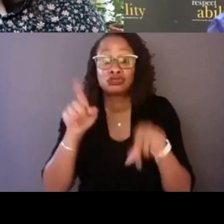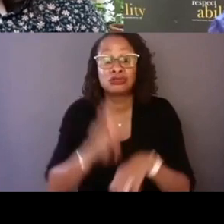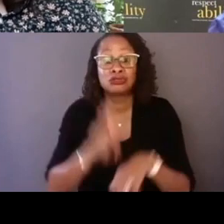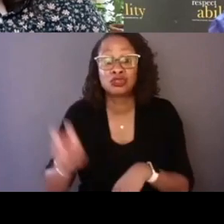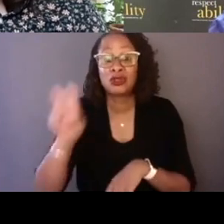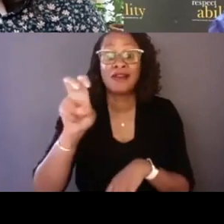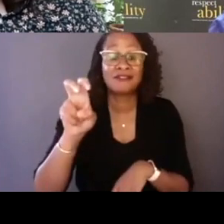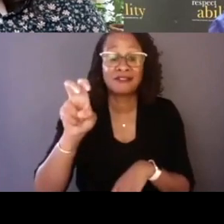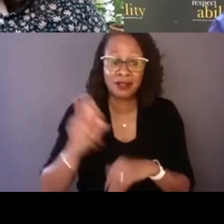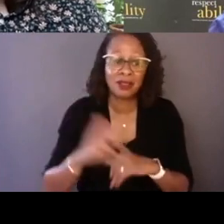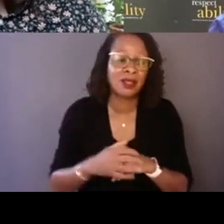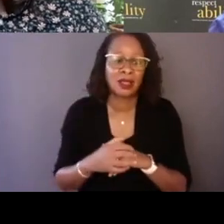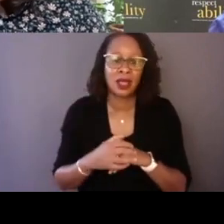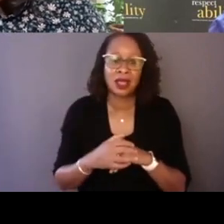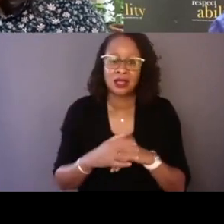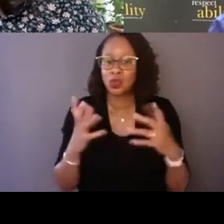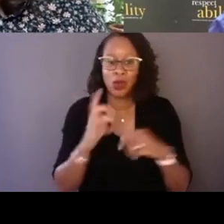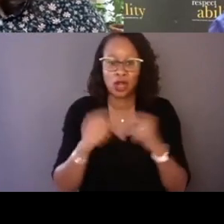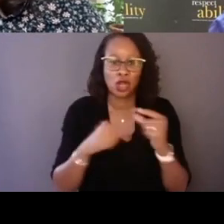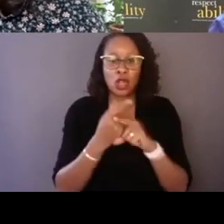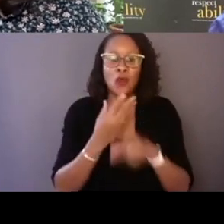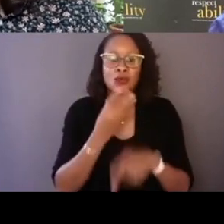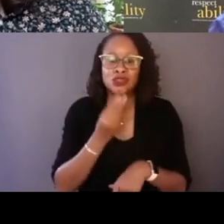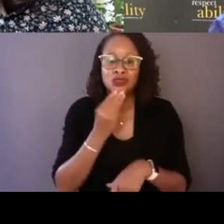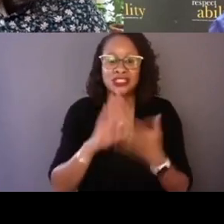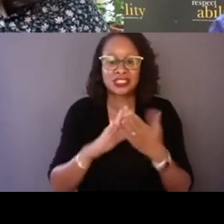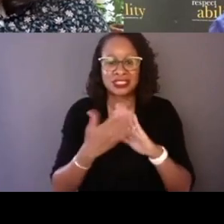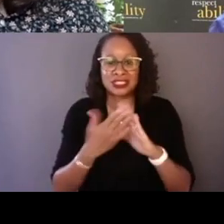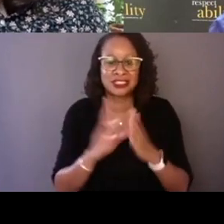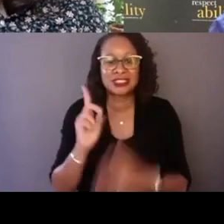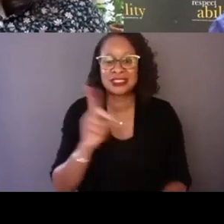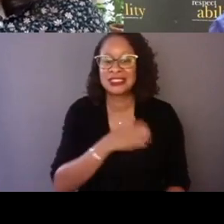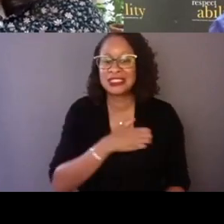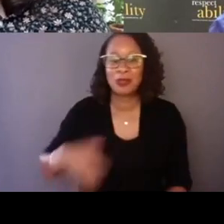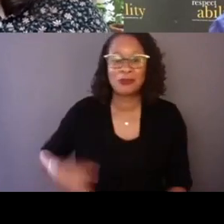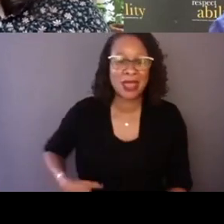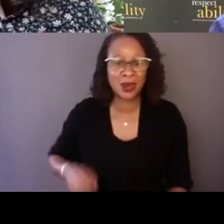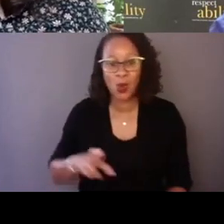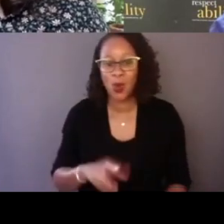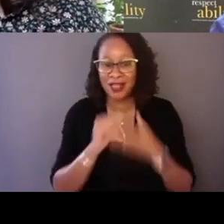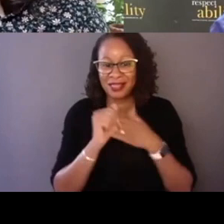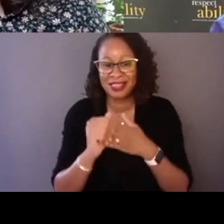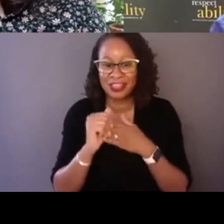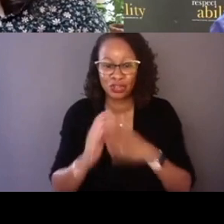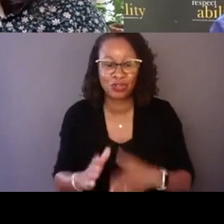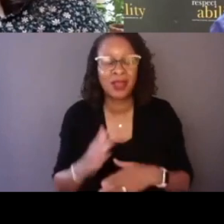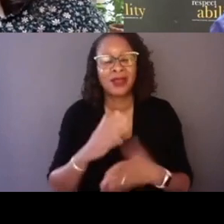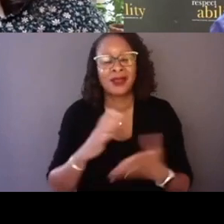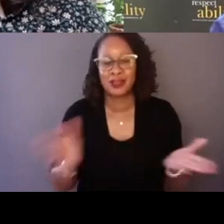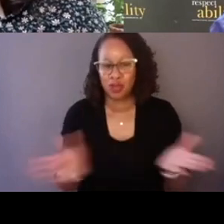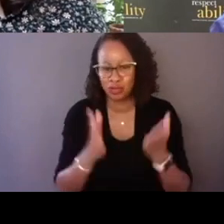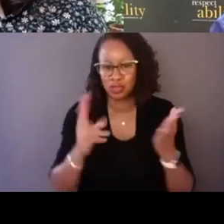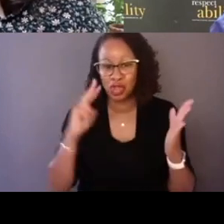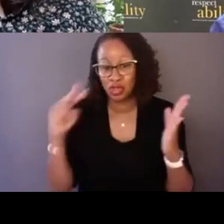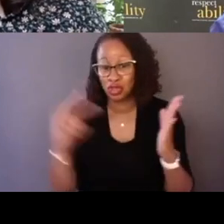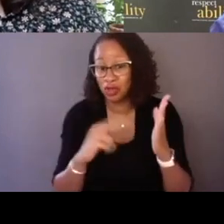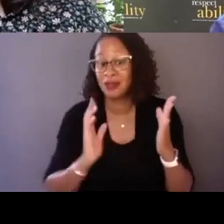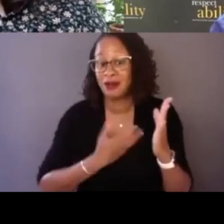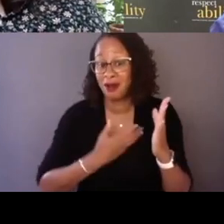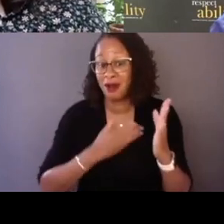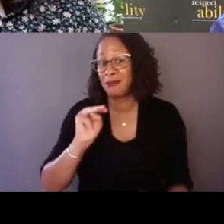to be sort of a global Jewish citizen diplomat or a leader, I encourage you to look at our website,